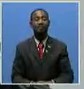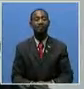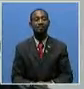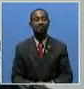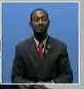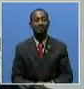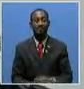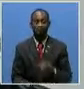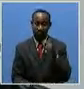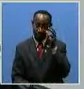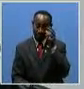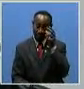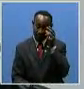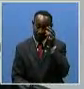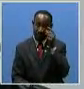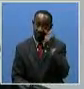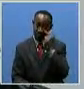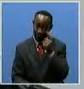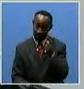Just watch our steps.